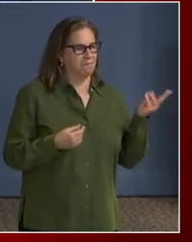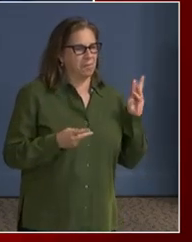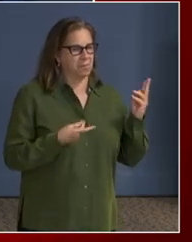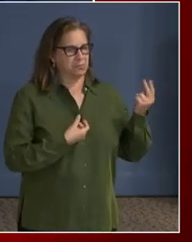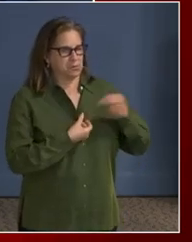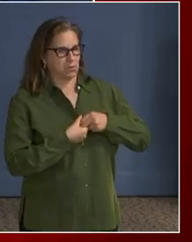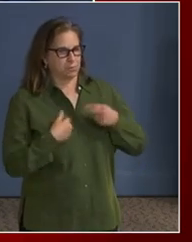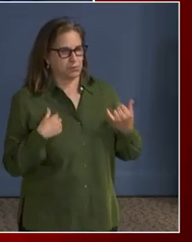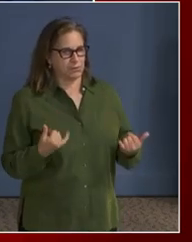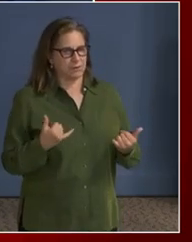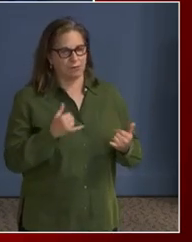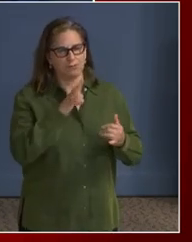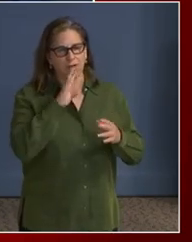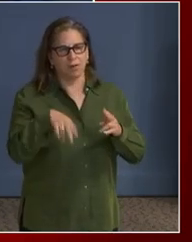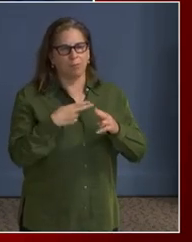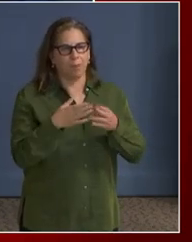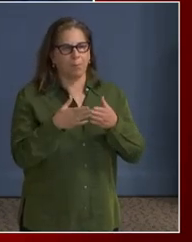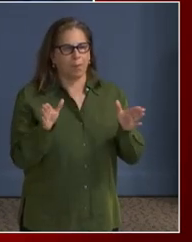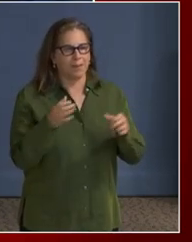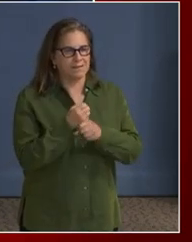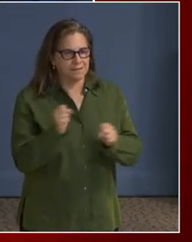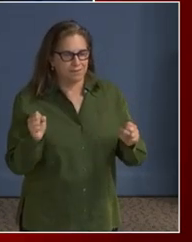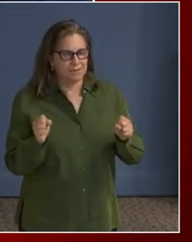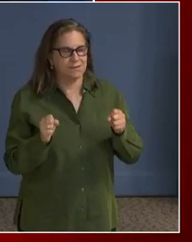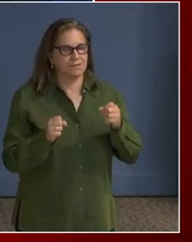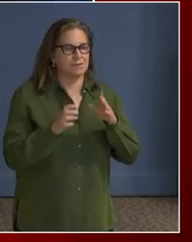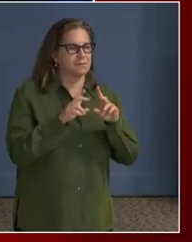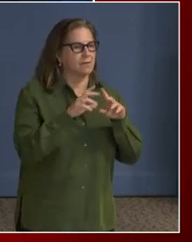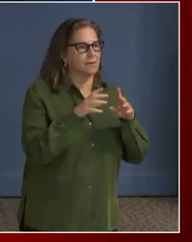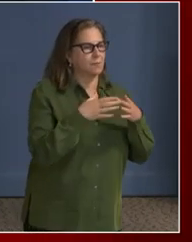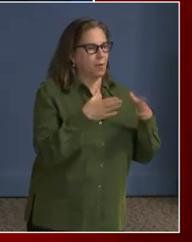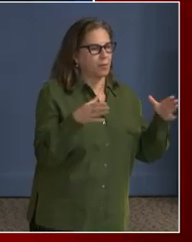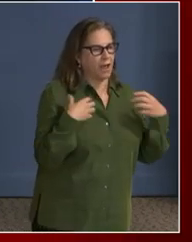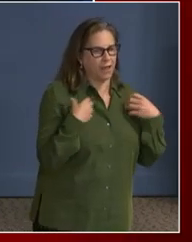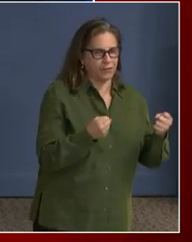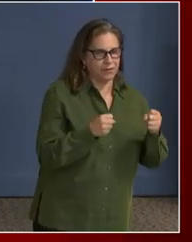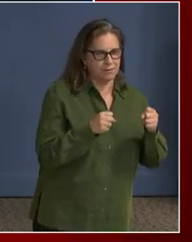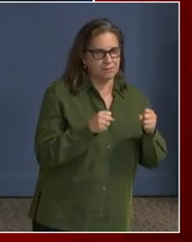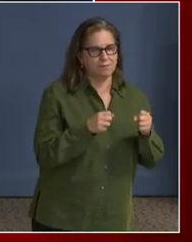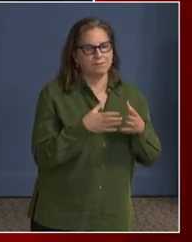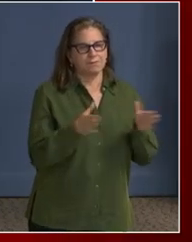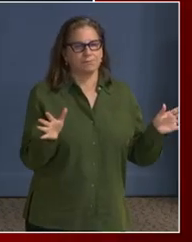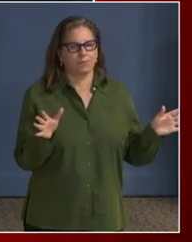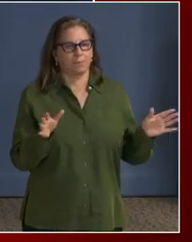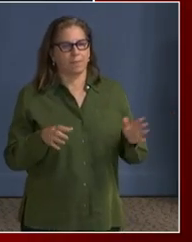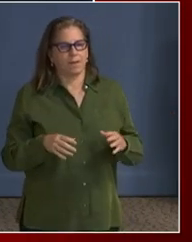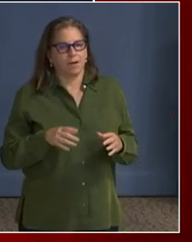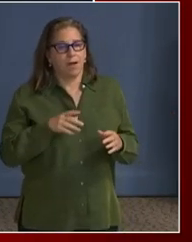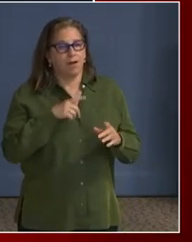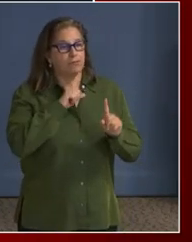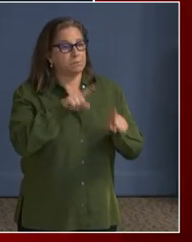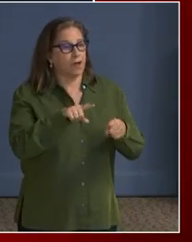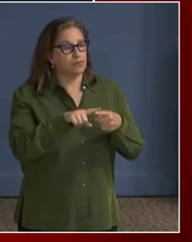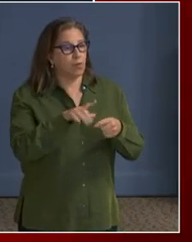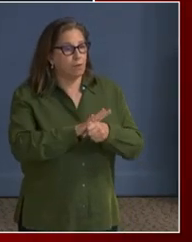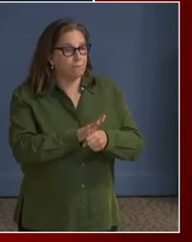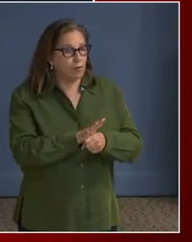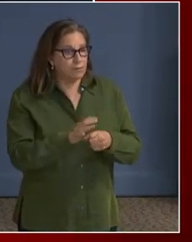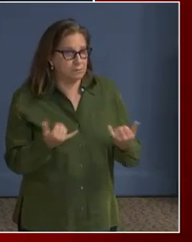and public health teams. I will provide an update on the district's response to COVID-19.